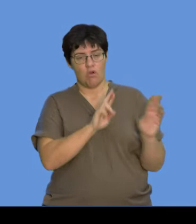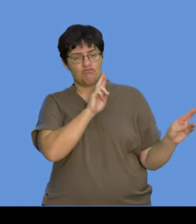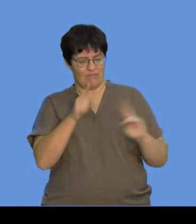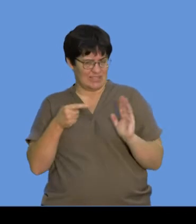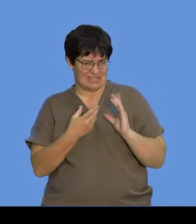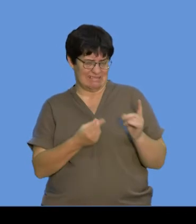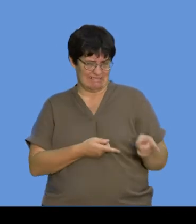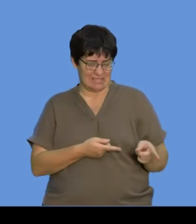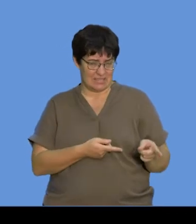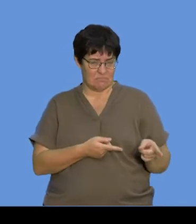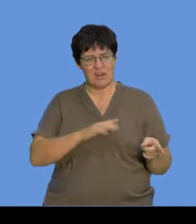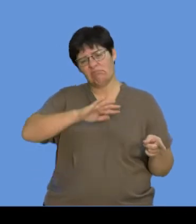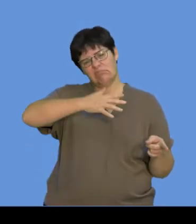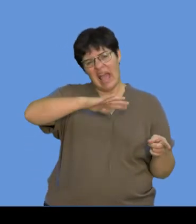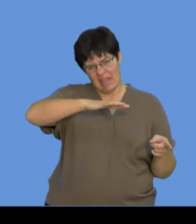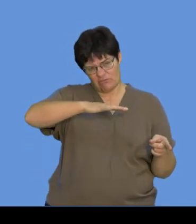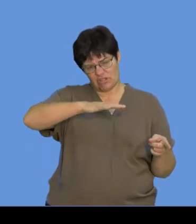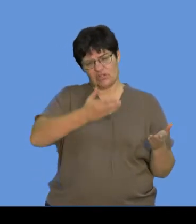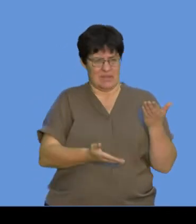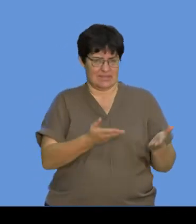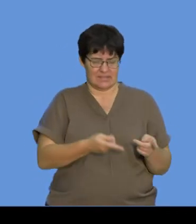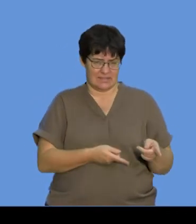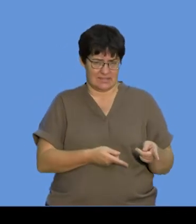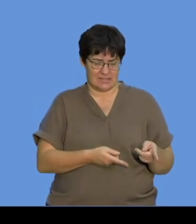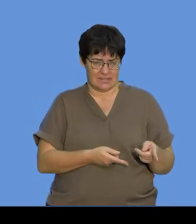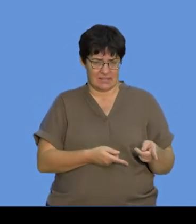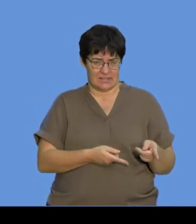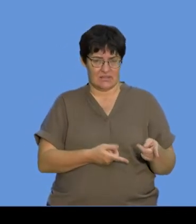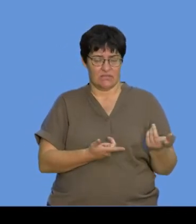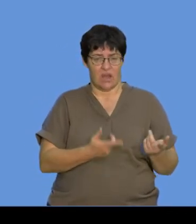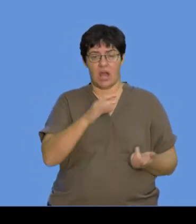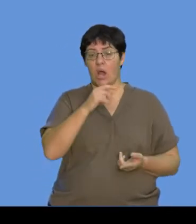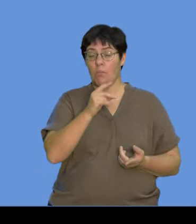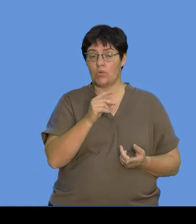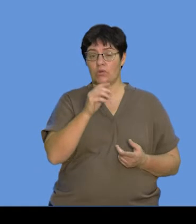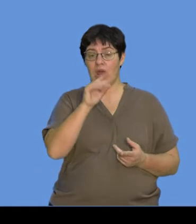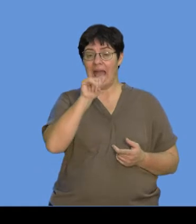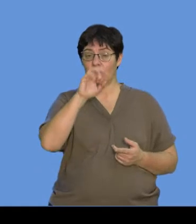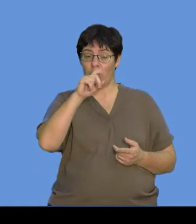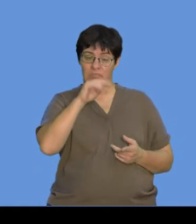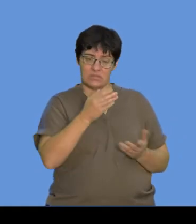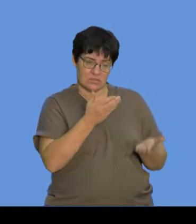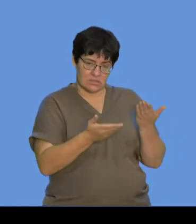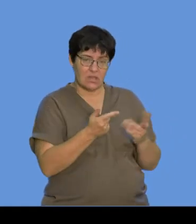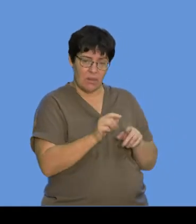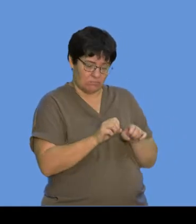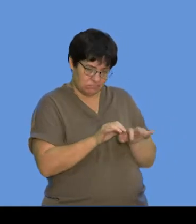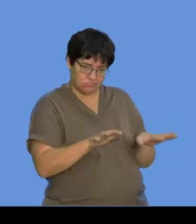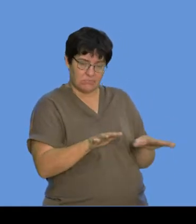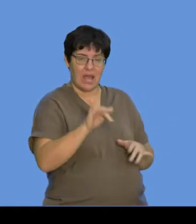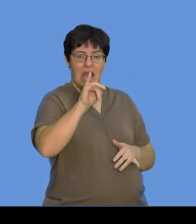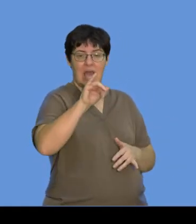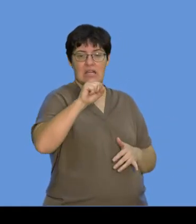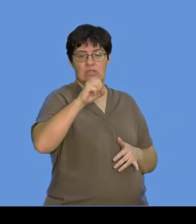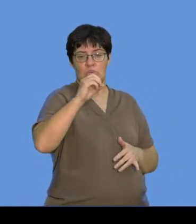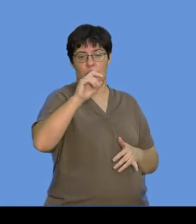standard, it's our reference. It's actually the average mass, okay, of carbon atoms based on the distribution